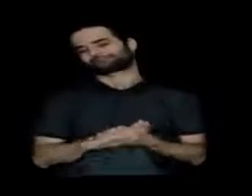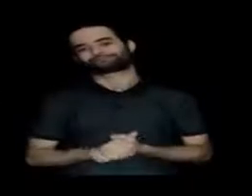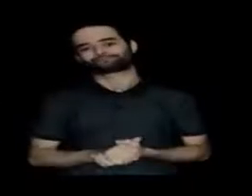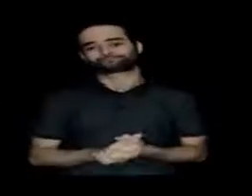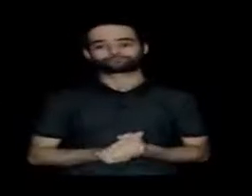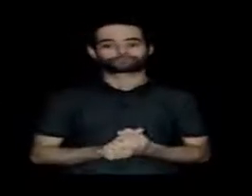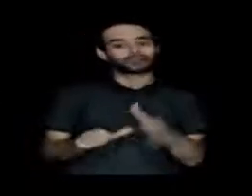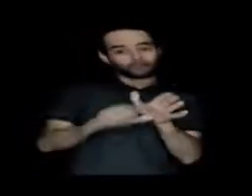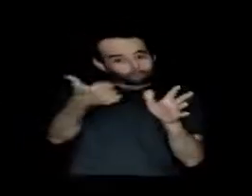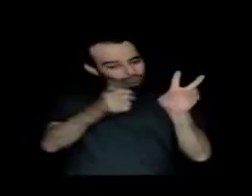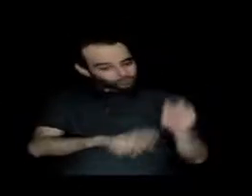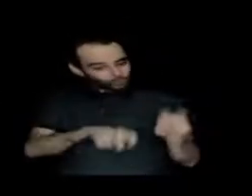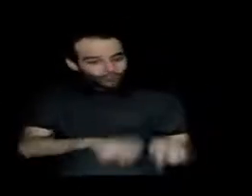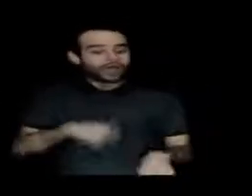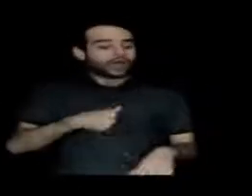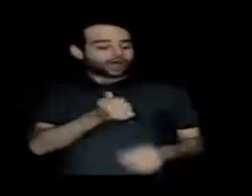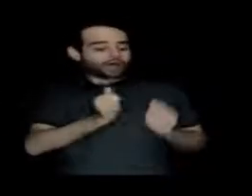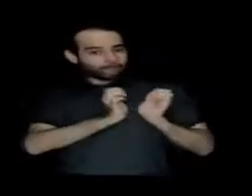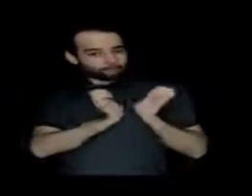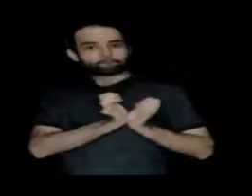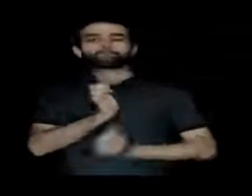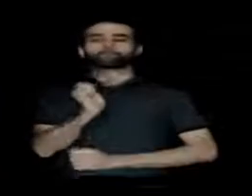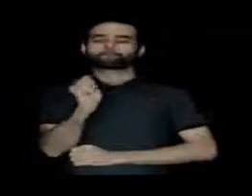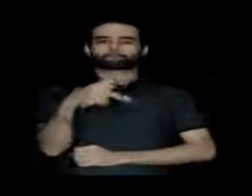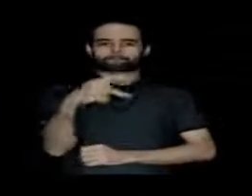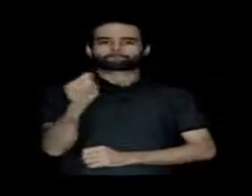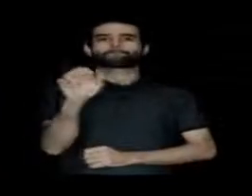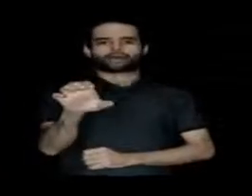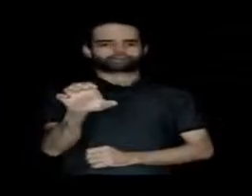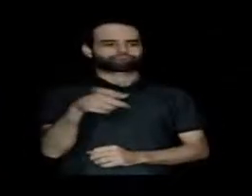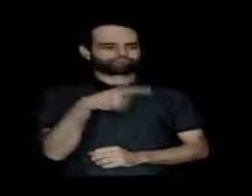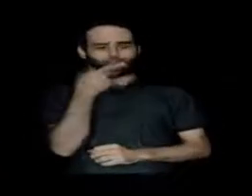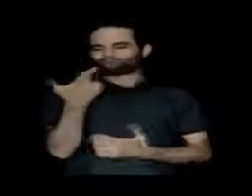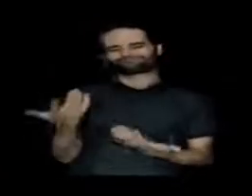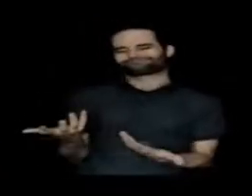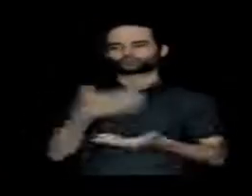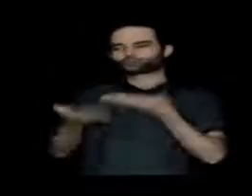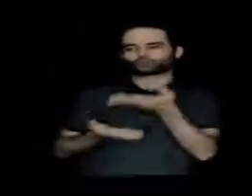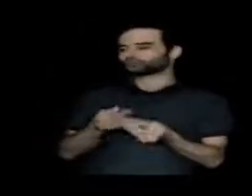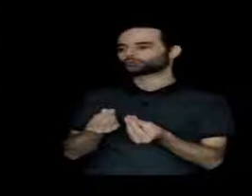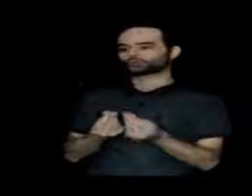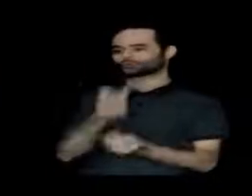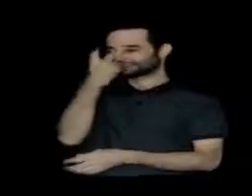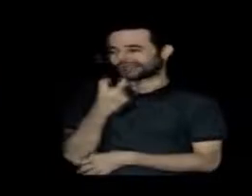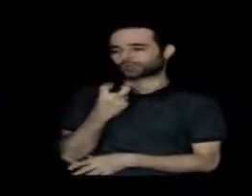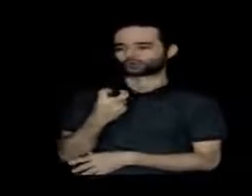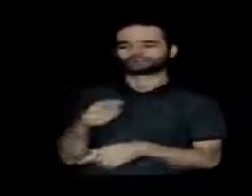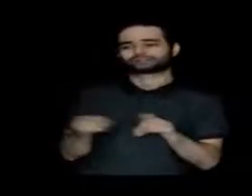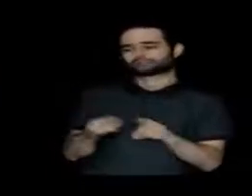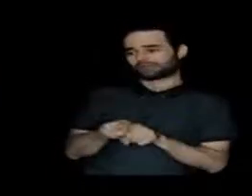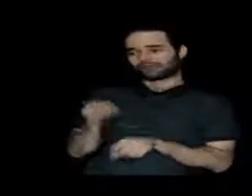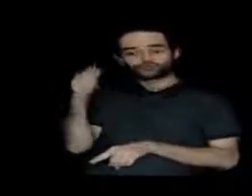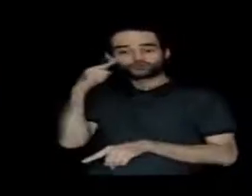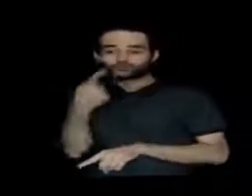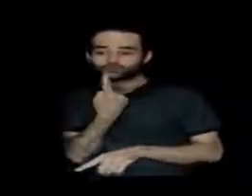and Janinne was also deaf, and that APAI was not working with deaf people anymore,